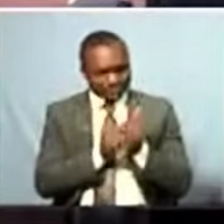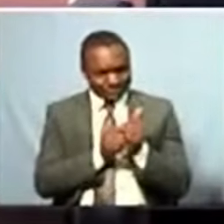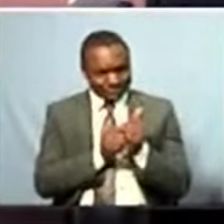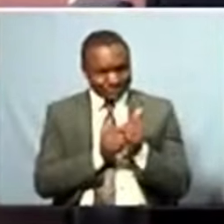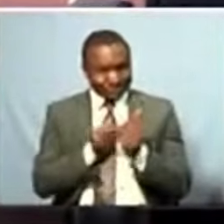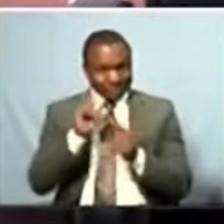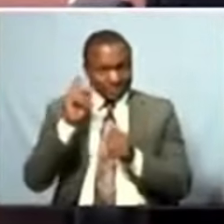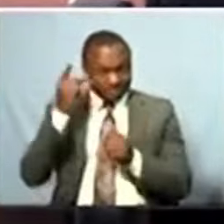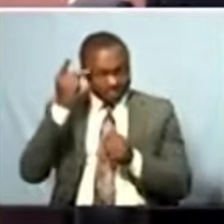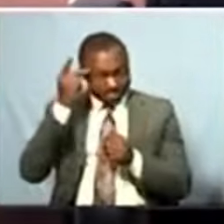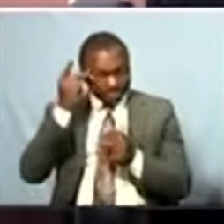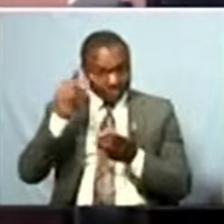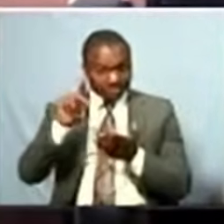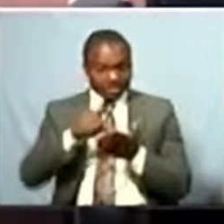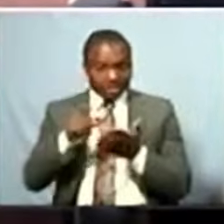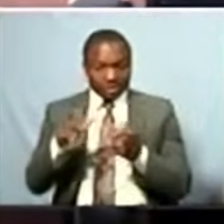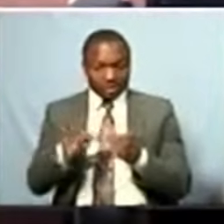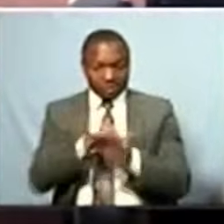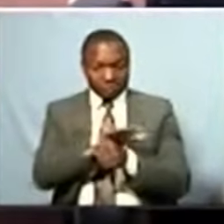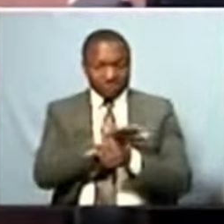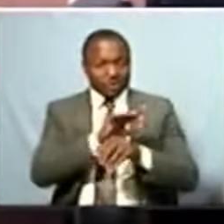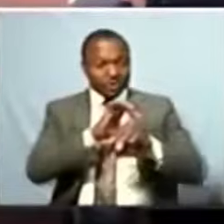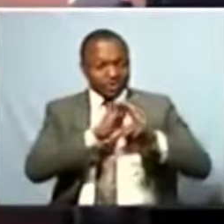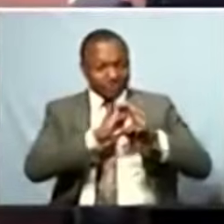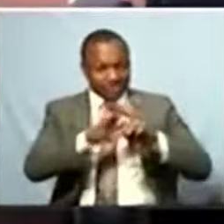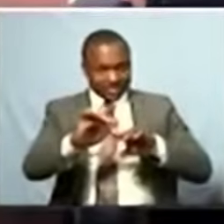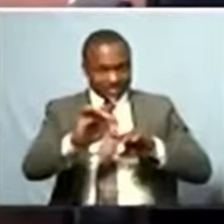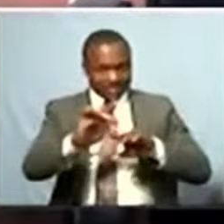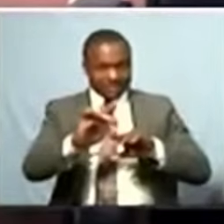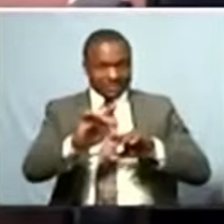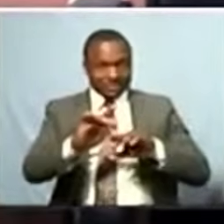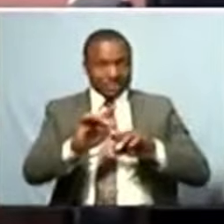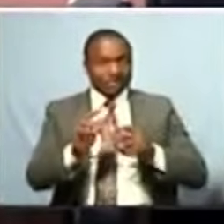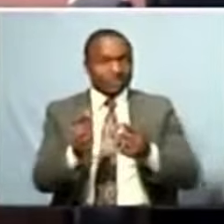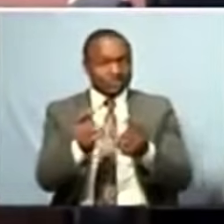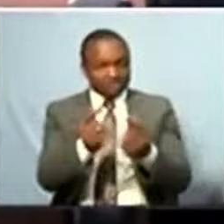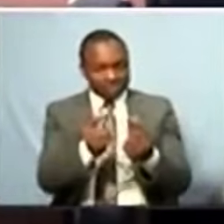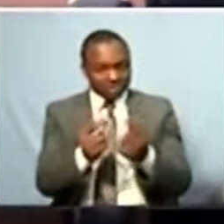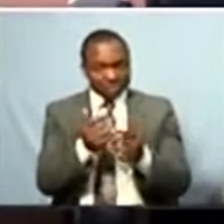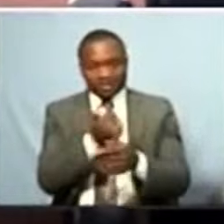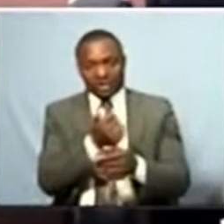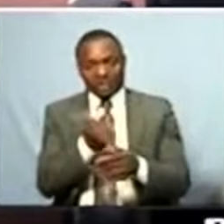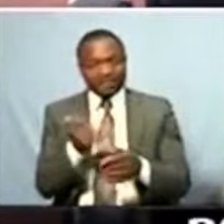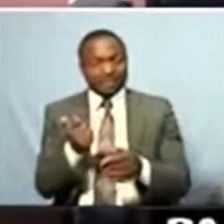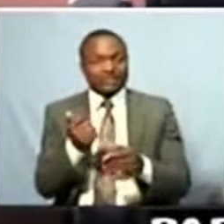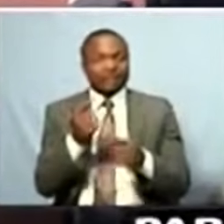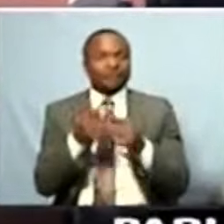a political party to fill in the vacancies in case of any eventuality.